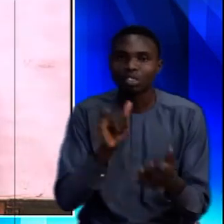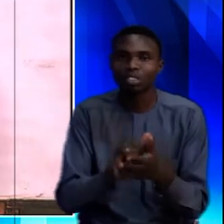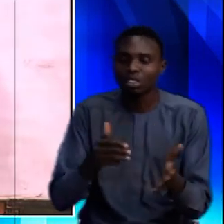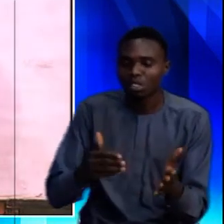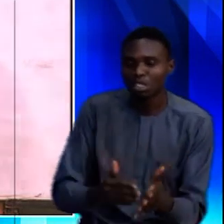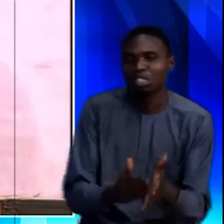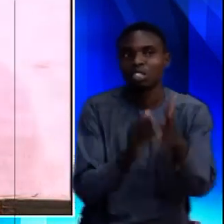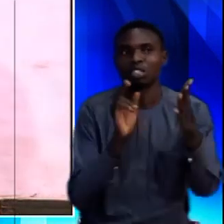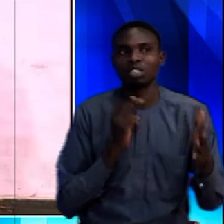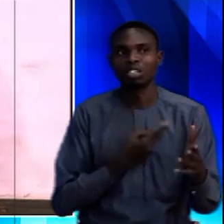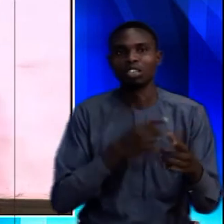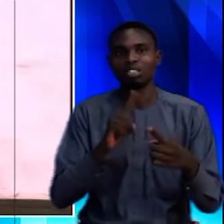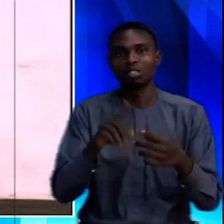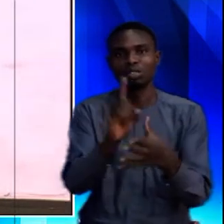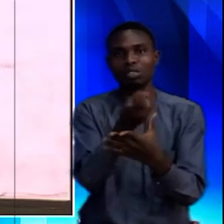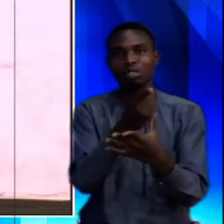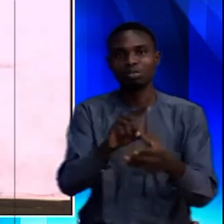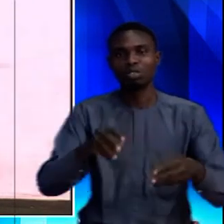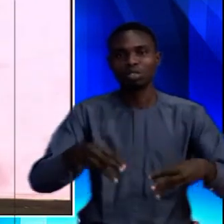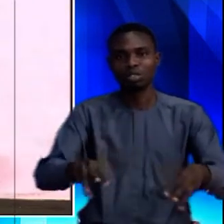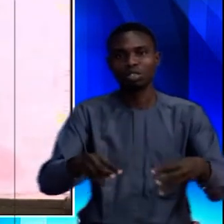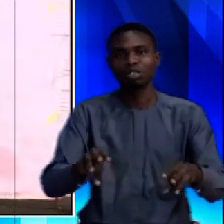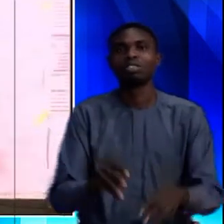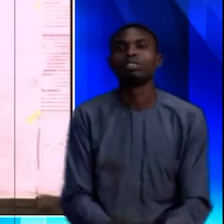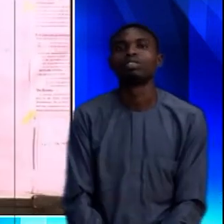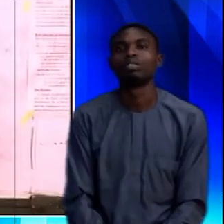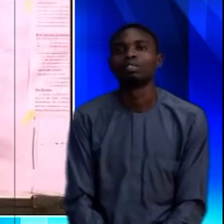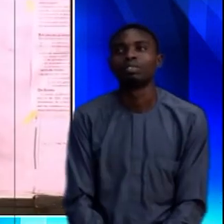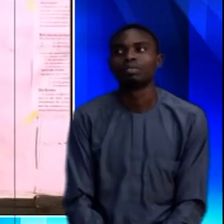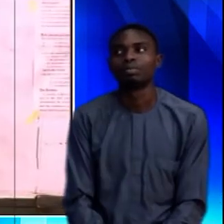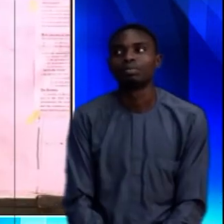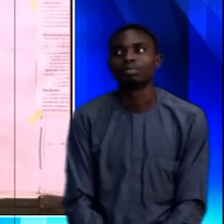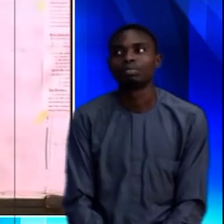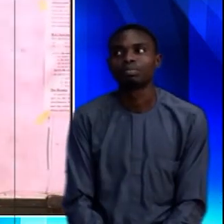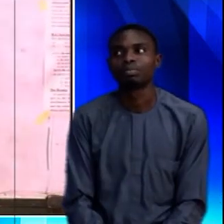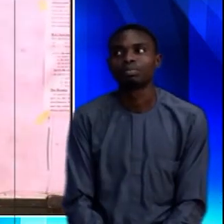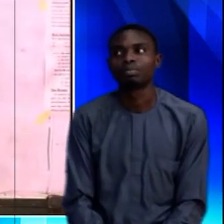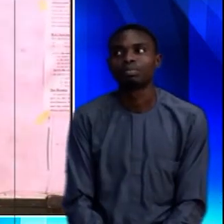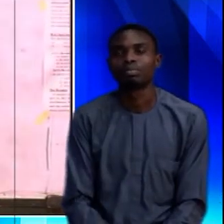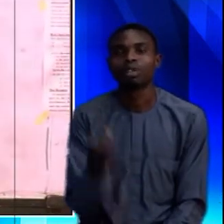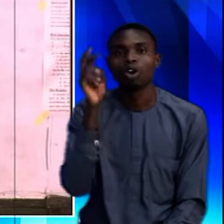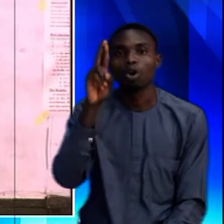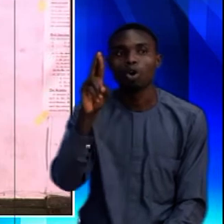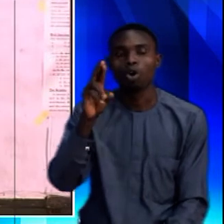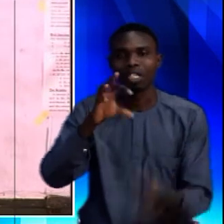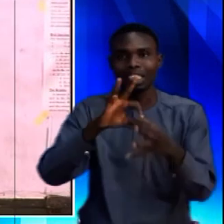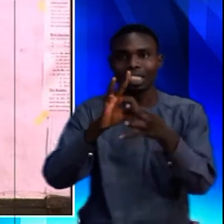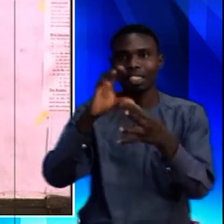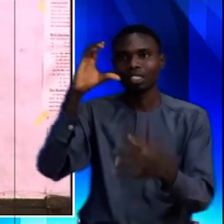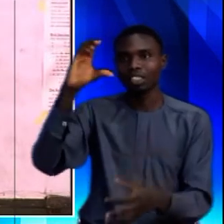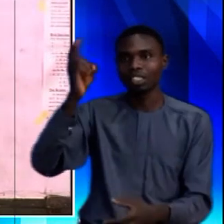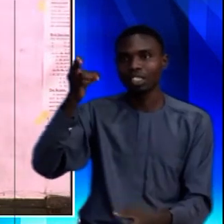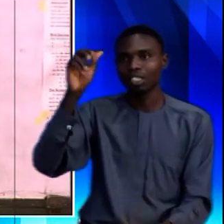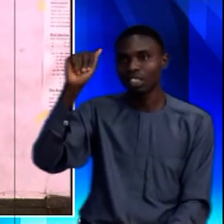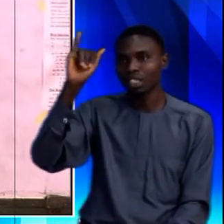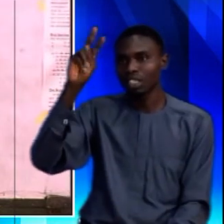which you are going to see today. Now, if you look at it, distributive trade or chain of distribution, or sometimes they call it